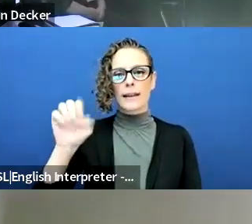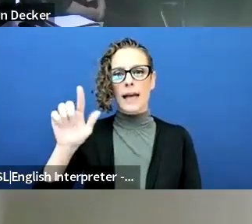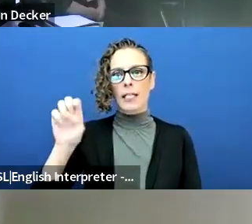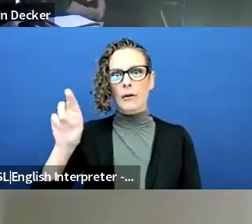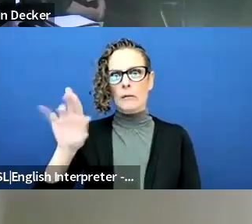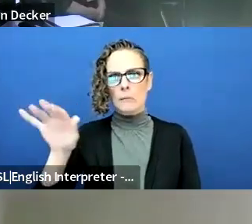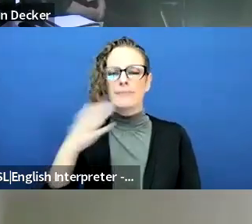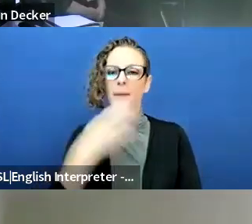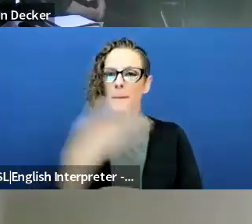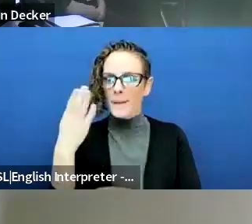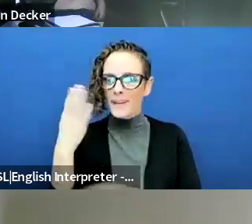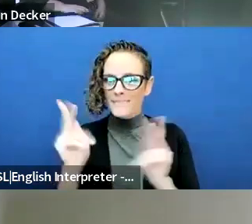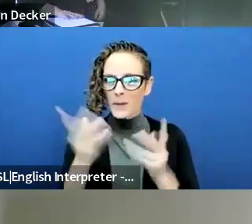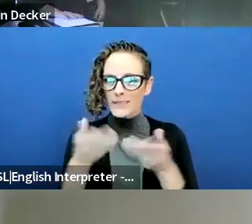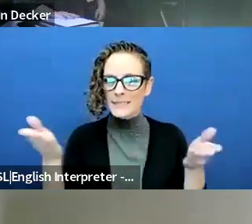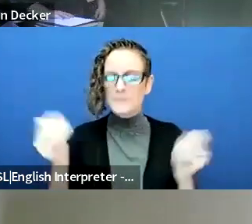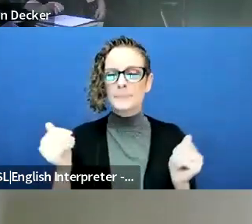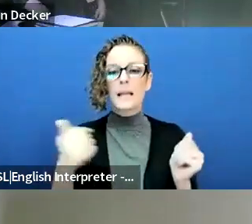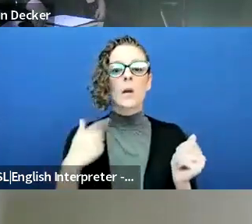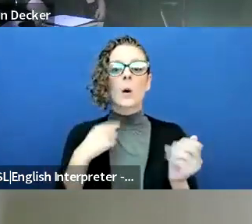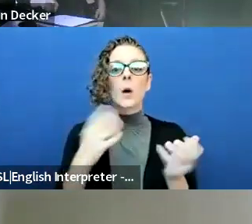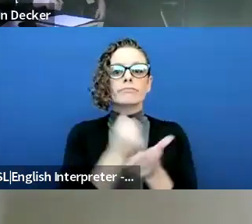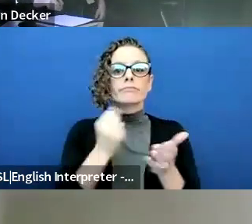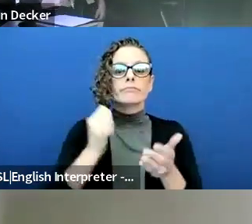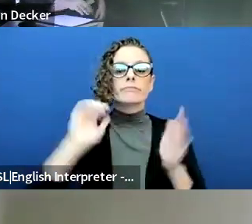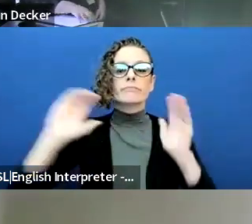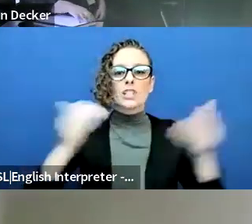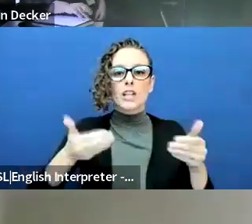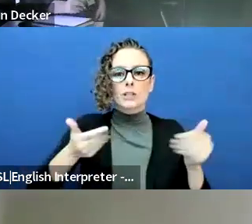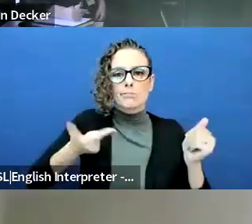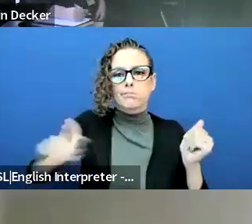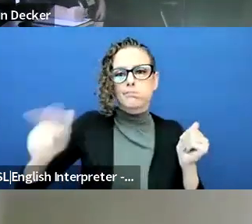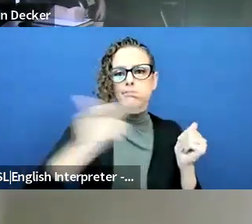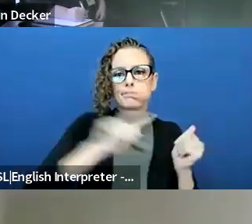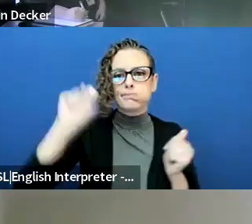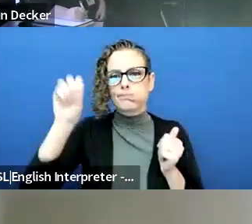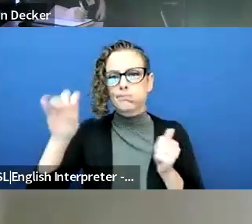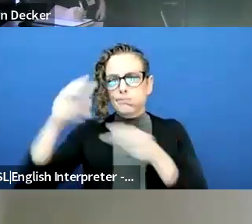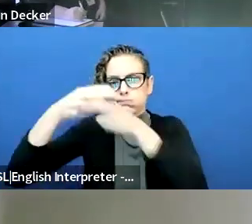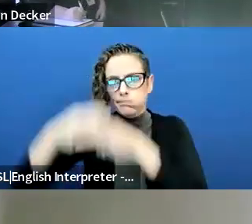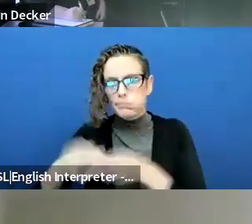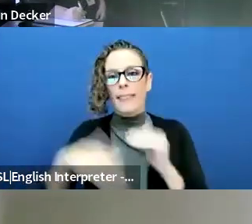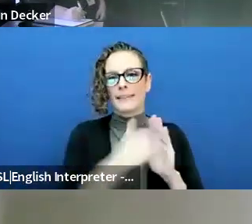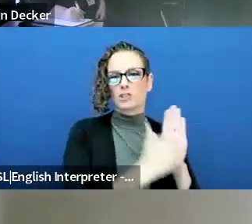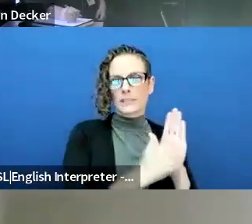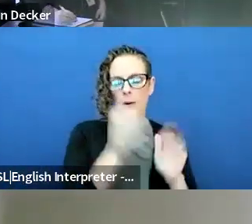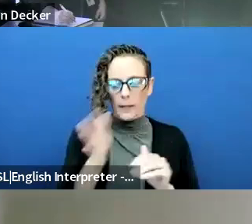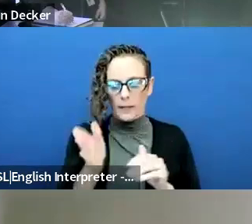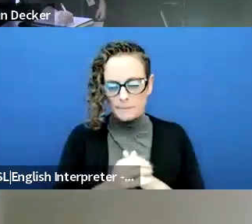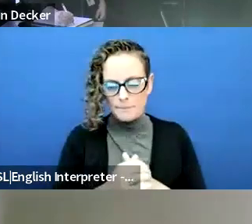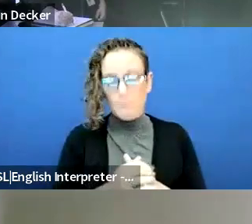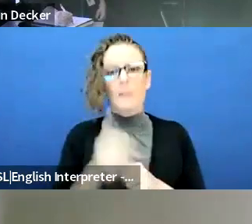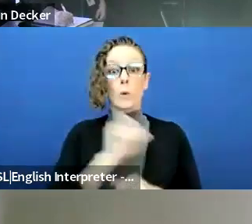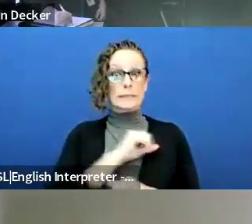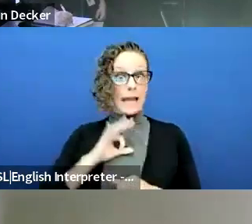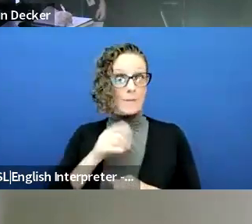folks. We will do our introductions here of staff, and then we'll get into our agenda. So for staff,